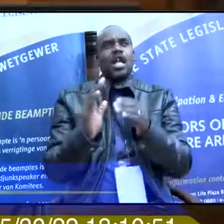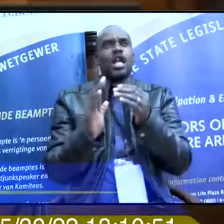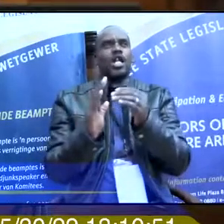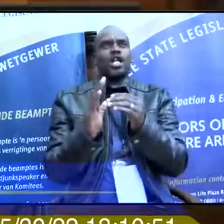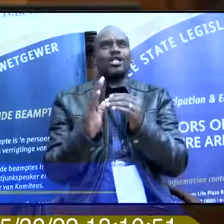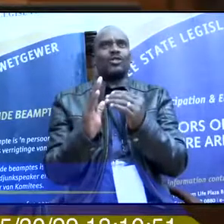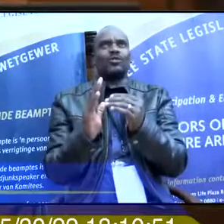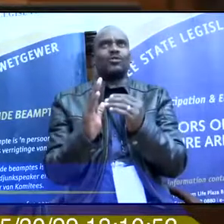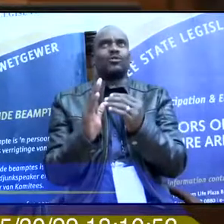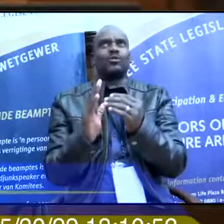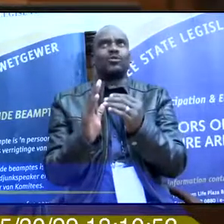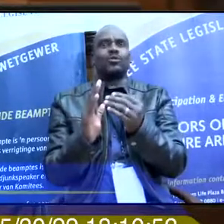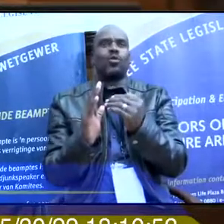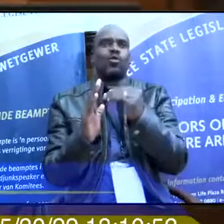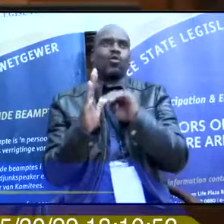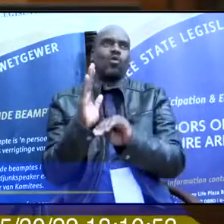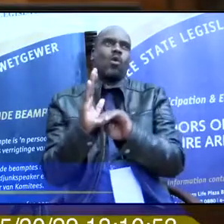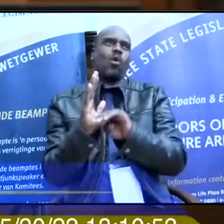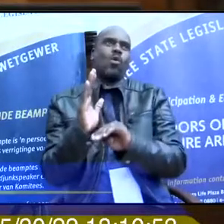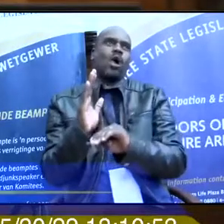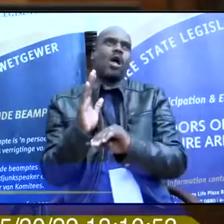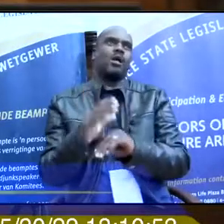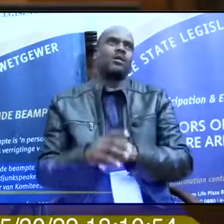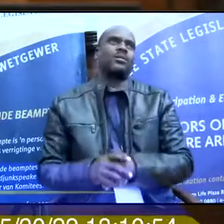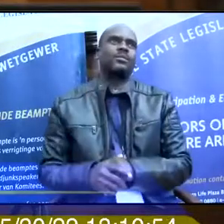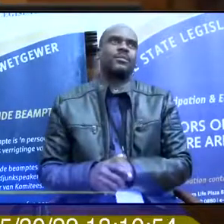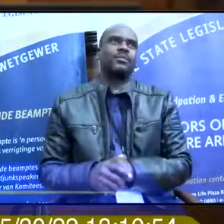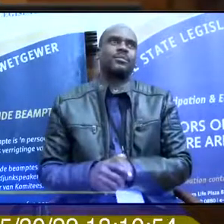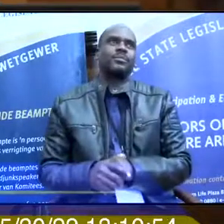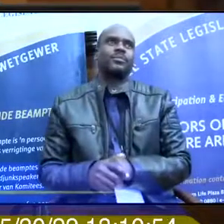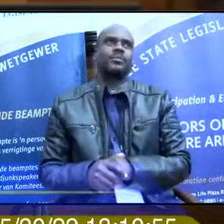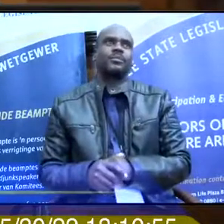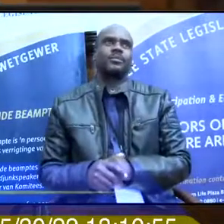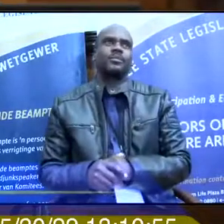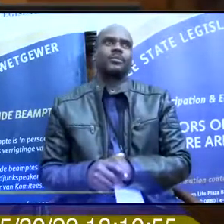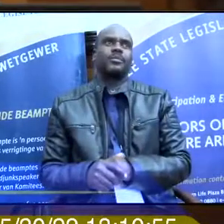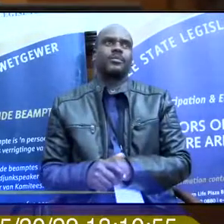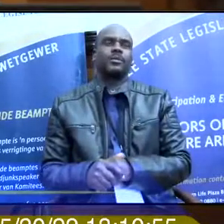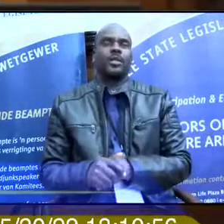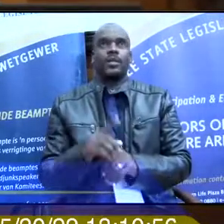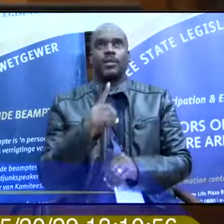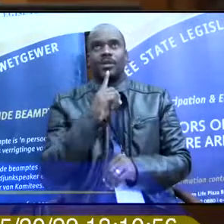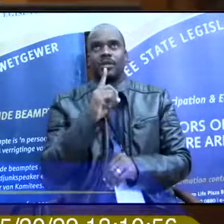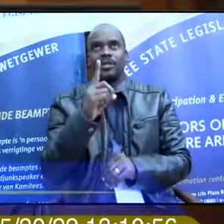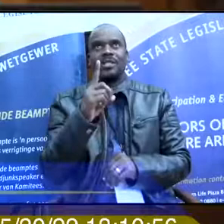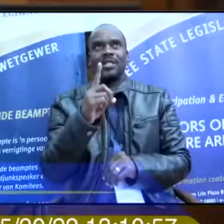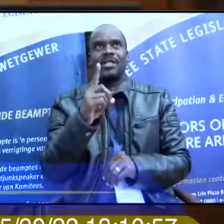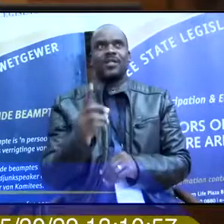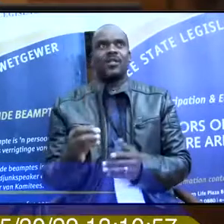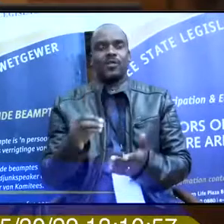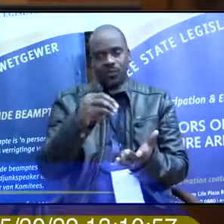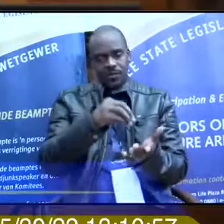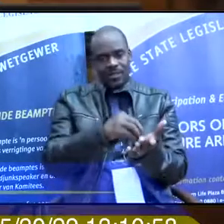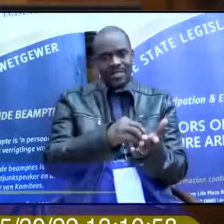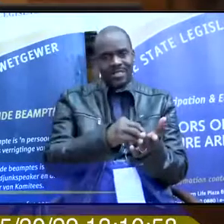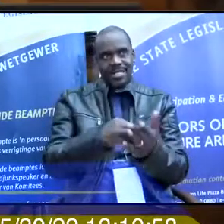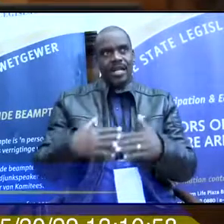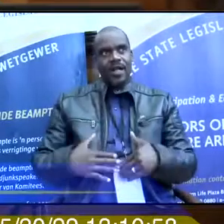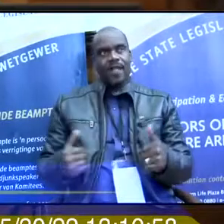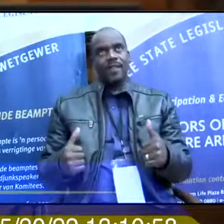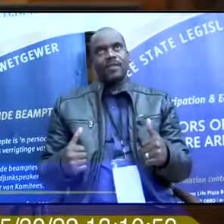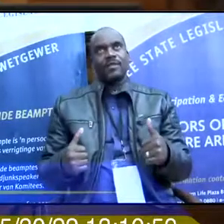less population of the country is vaccinated now we're saying investment in healthcare will increase